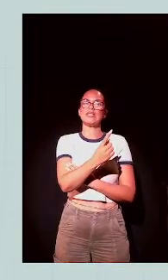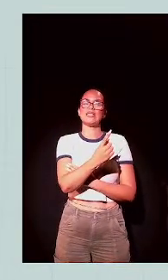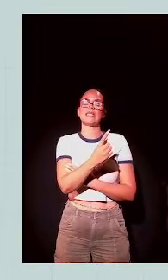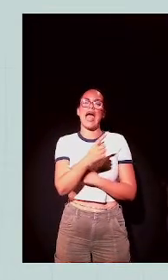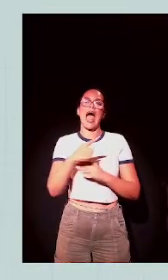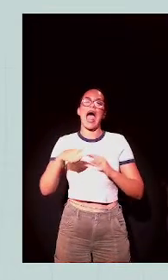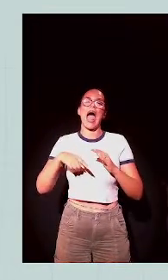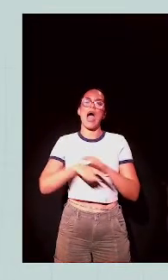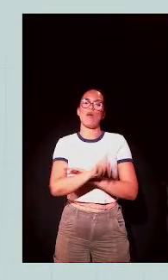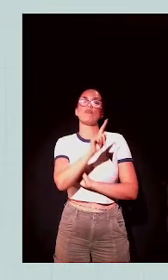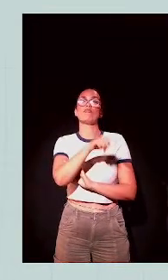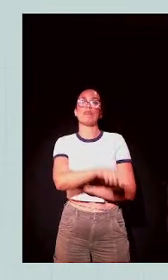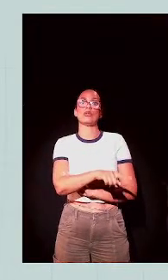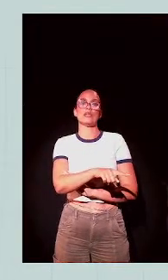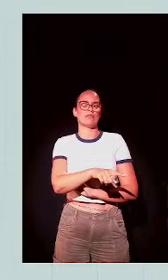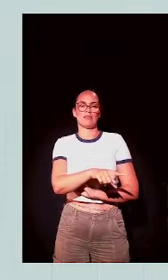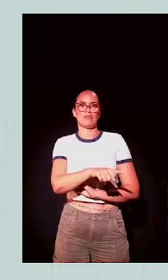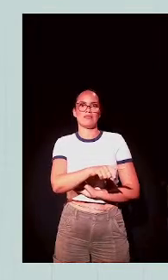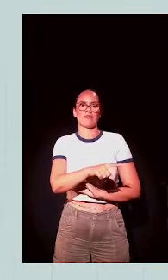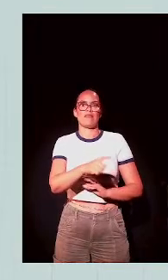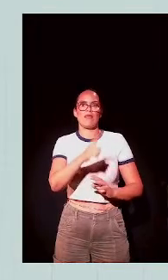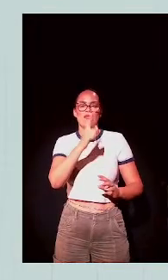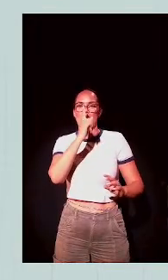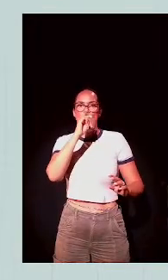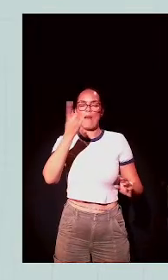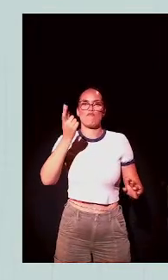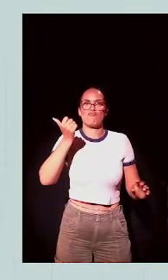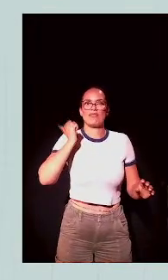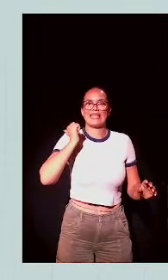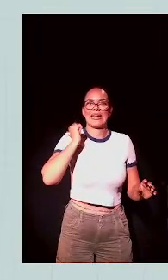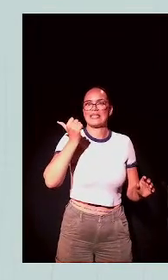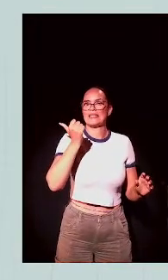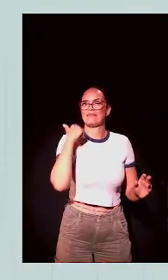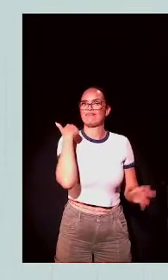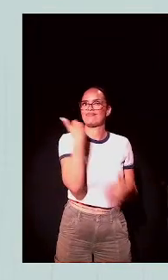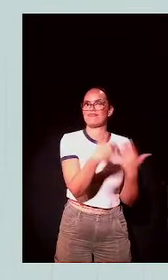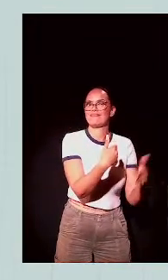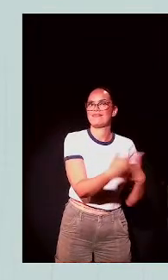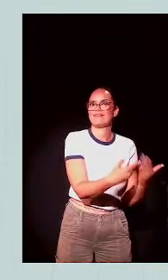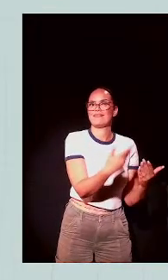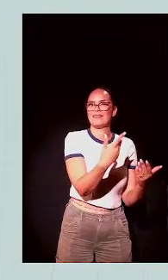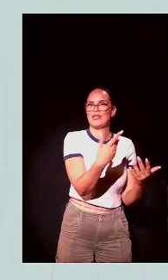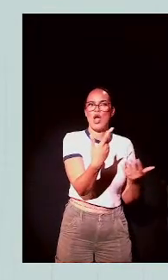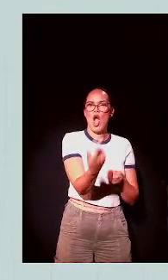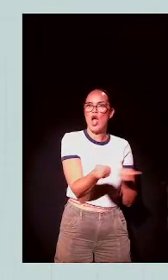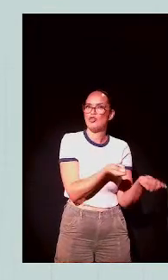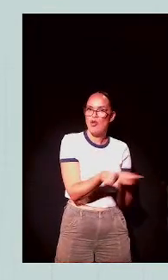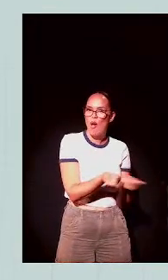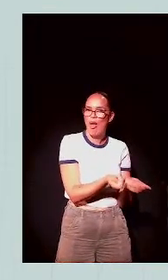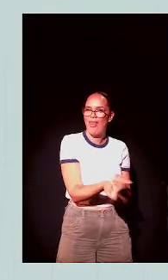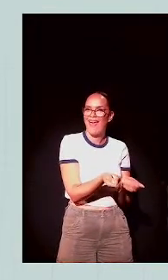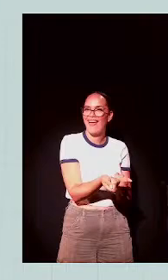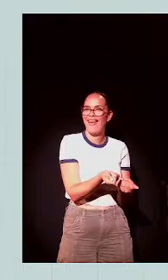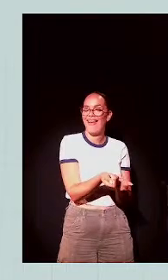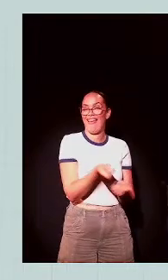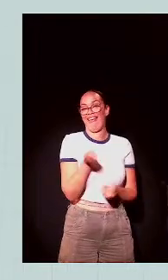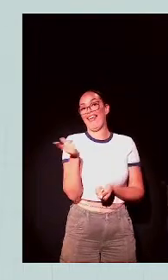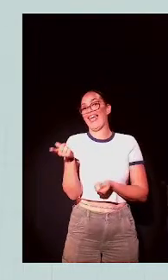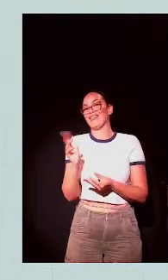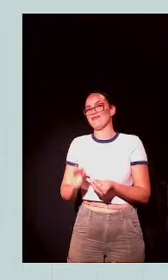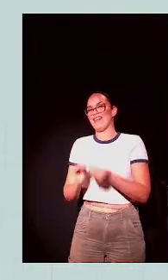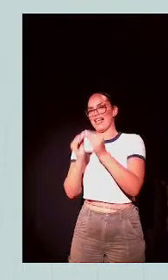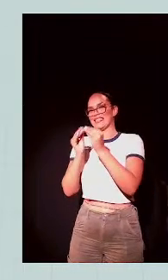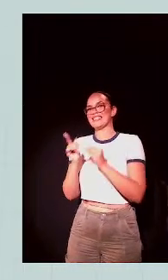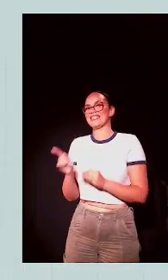virtuosic pianist, he wanted systems that you couldn't impose control on. And so, in this sense,